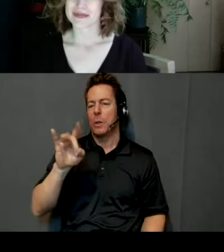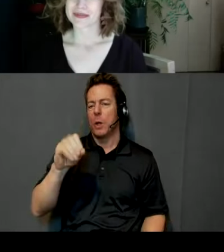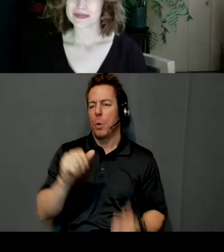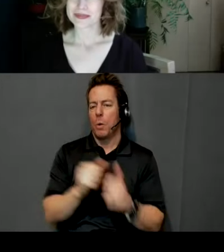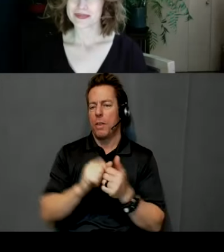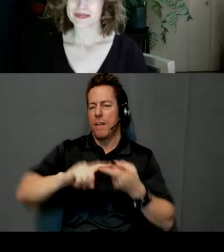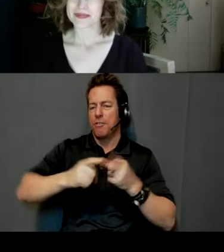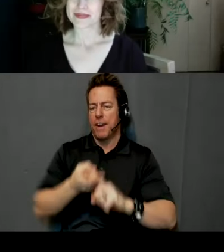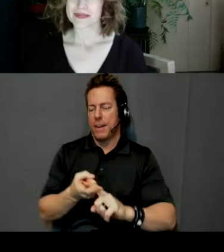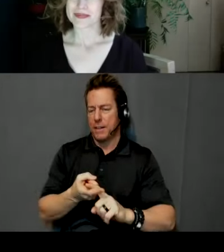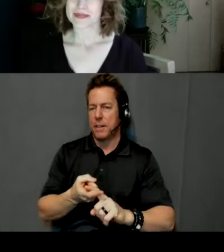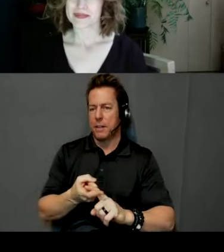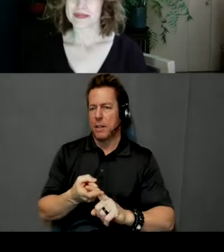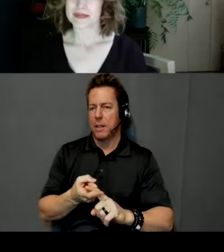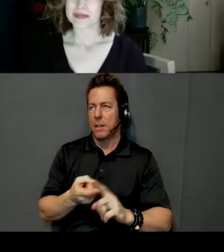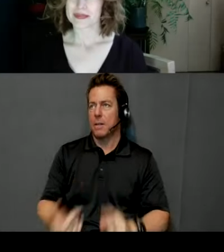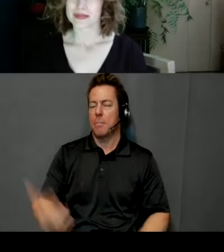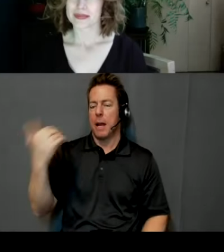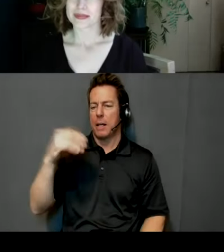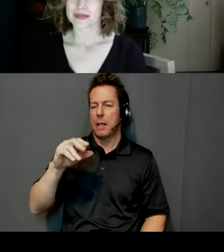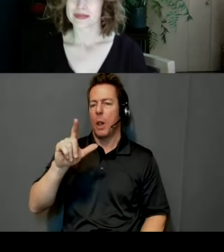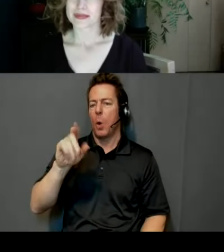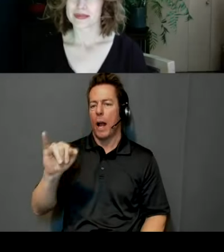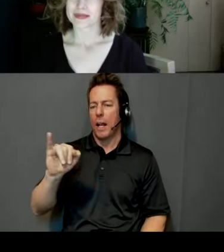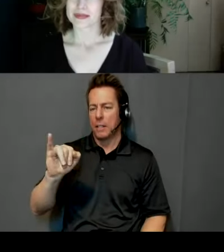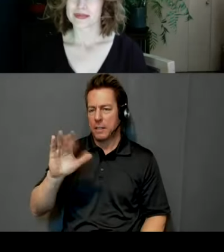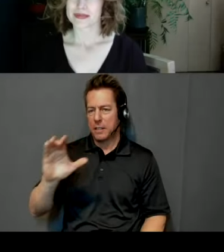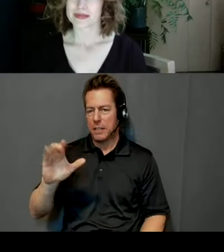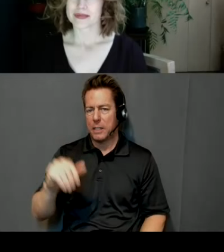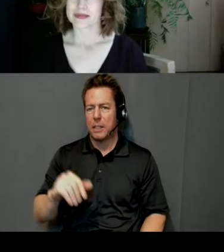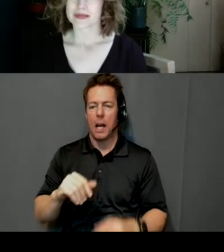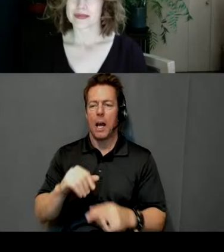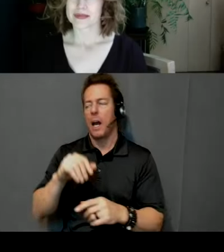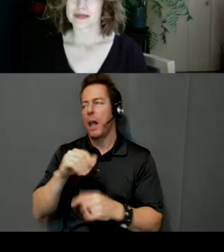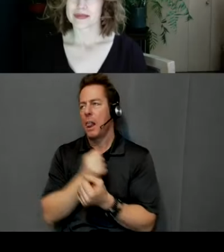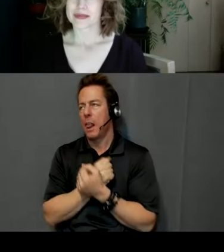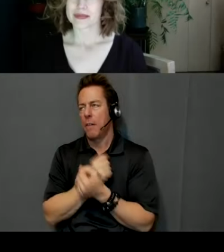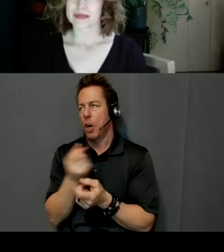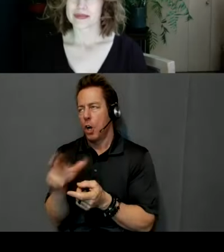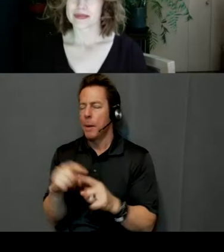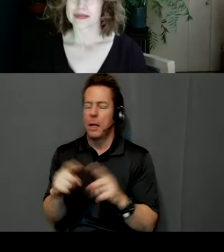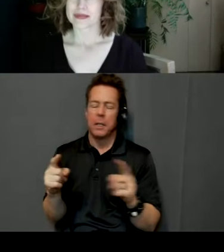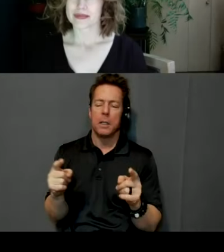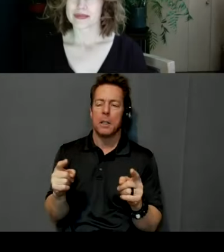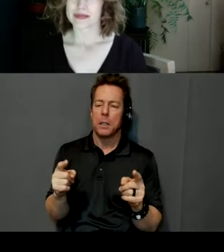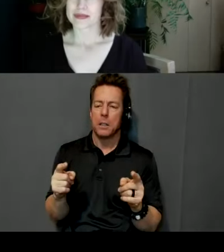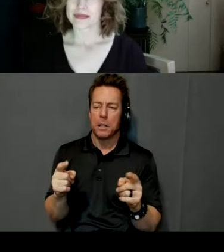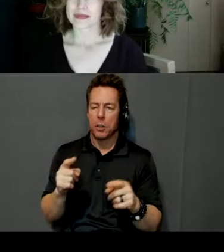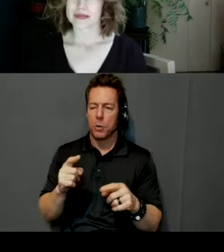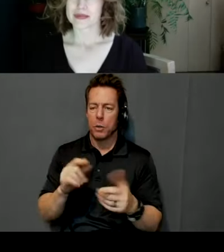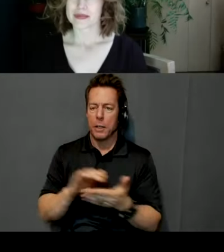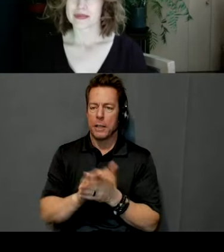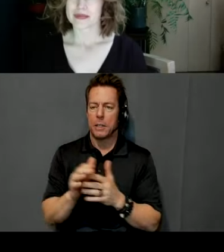friend back in Long Island City, and like I adore her, but it's just like, you know, you just get so